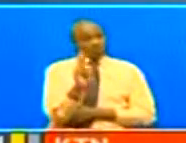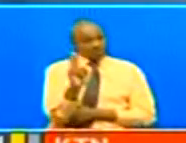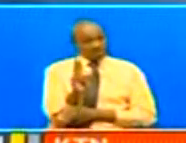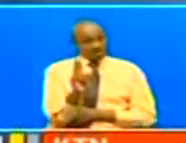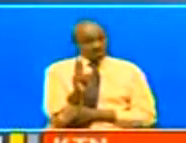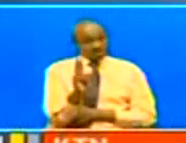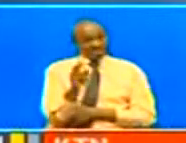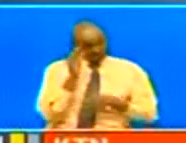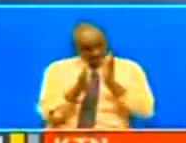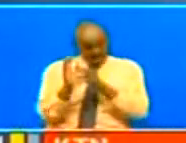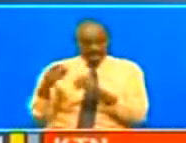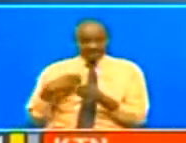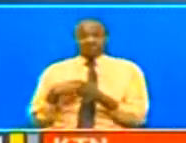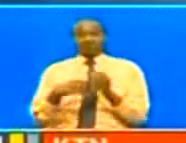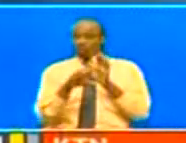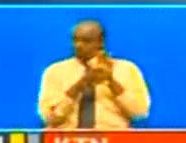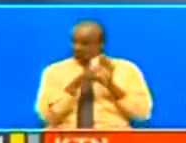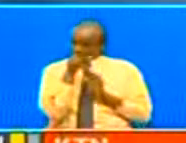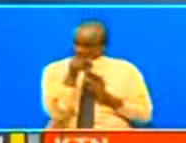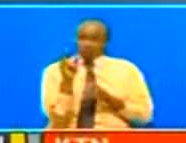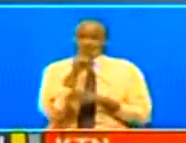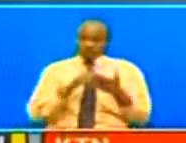every strategy in the book to ensure that